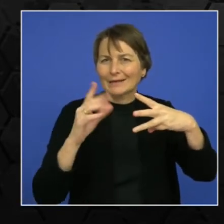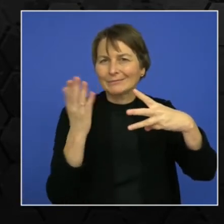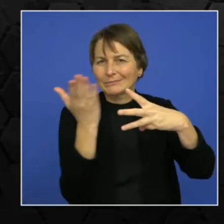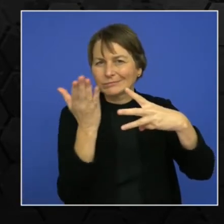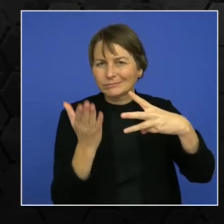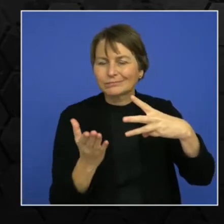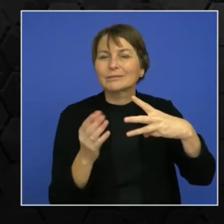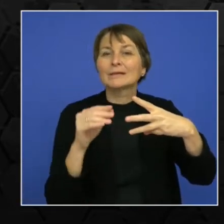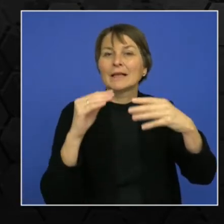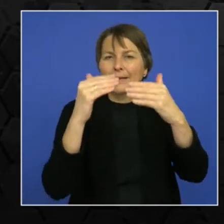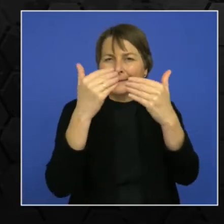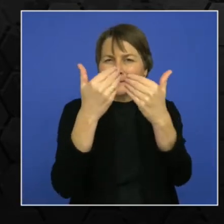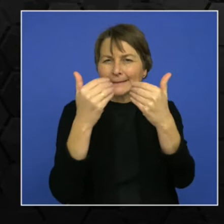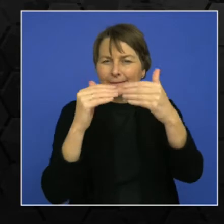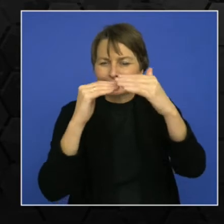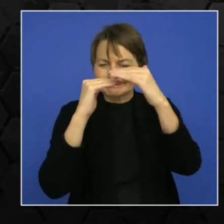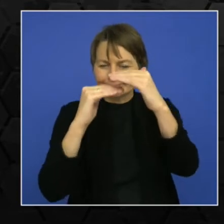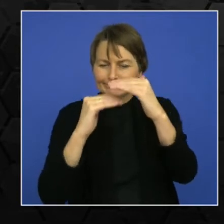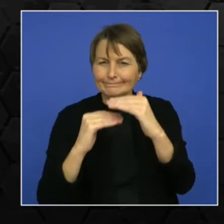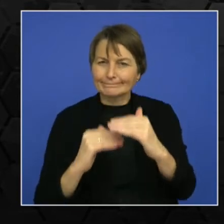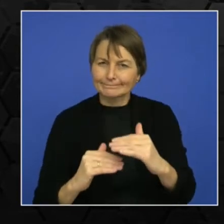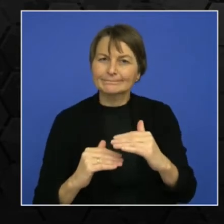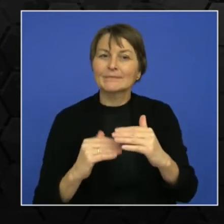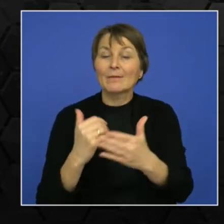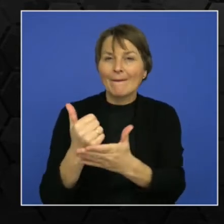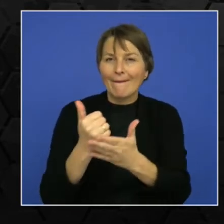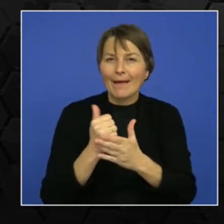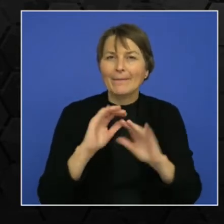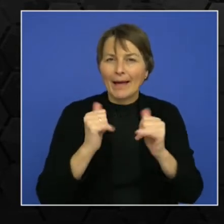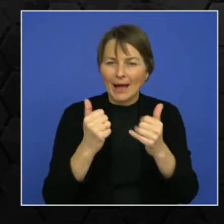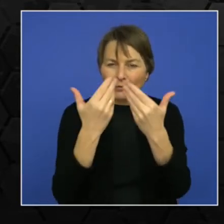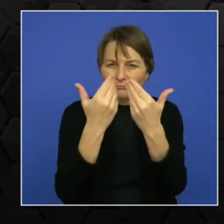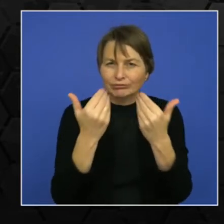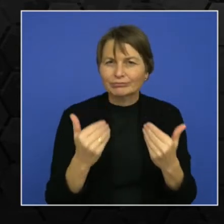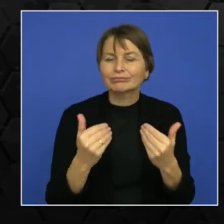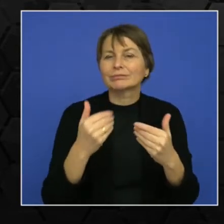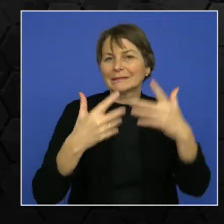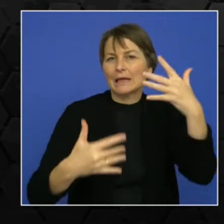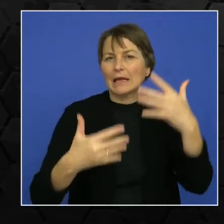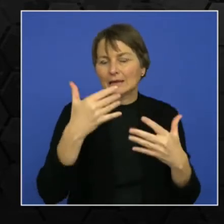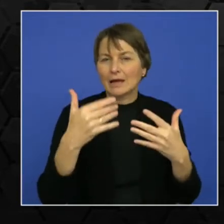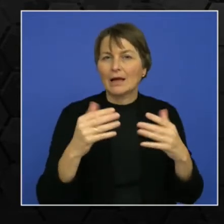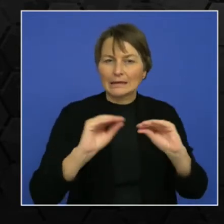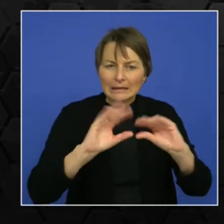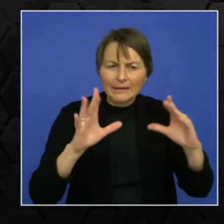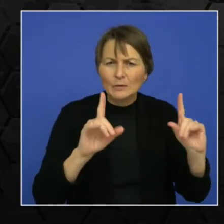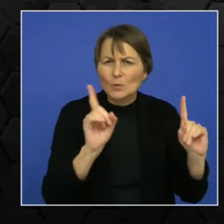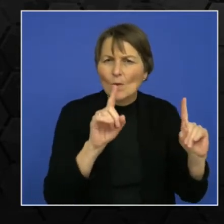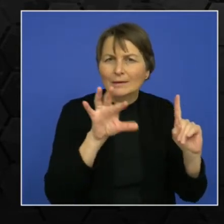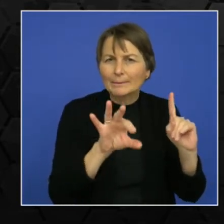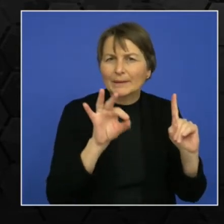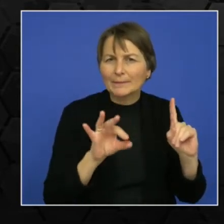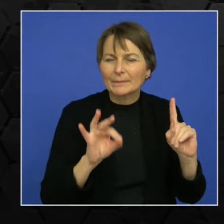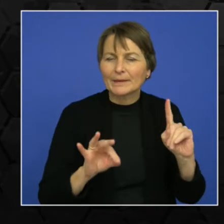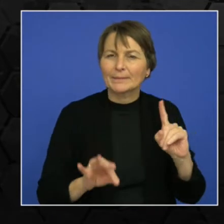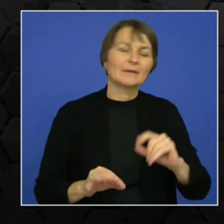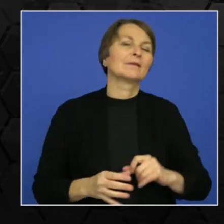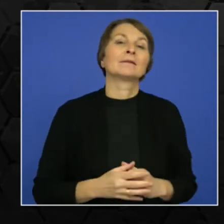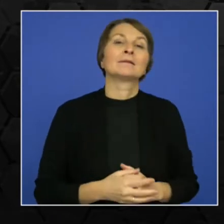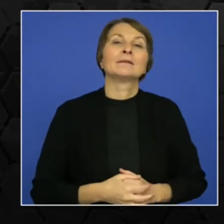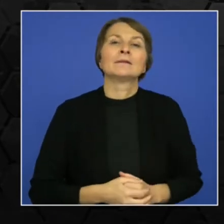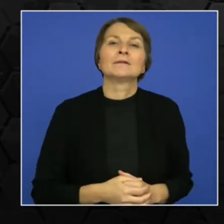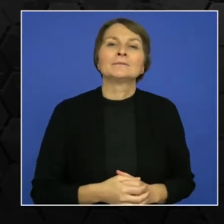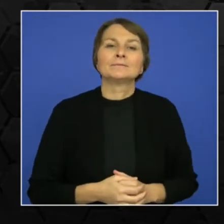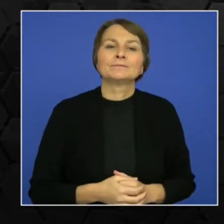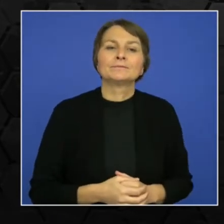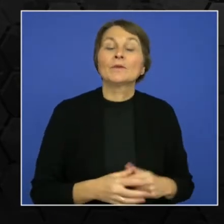to actually like do the data cleaning part is like for each and every genre, you will be